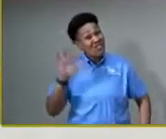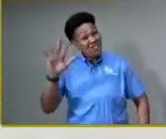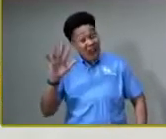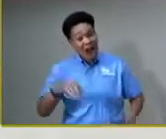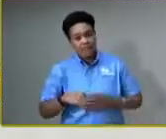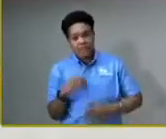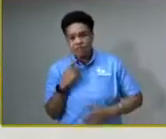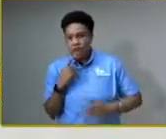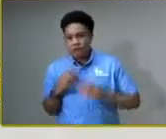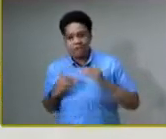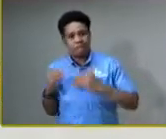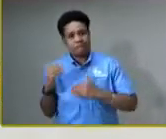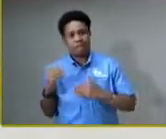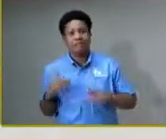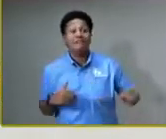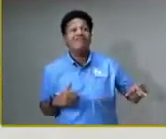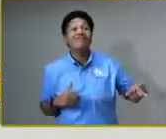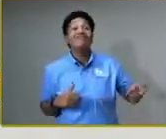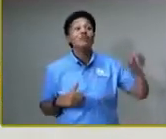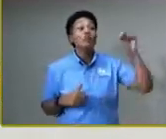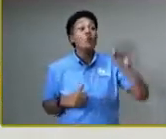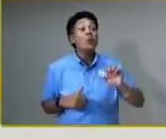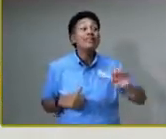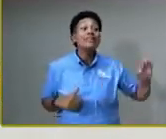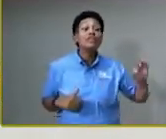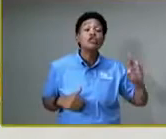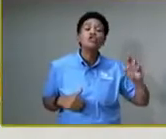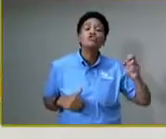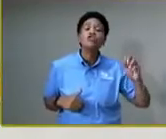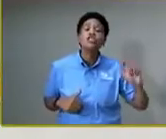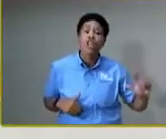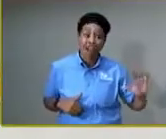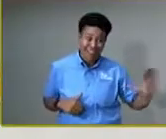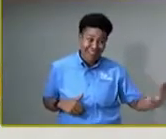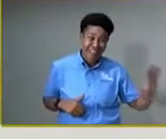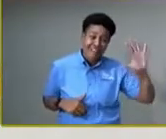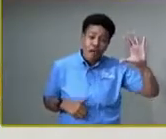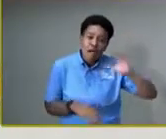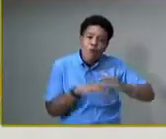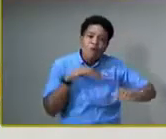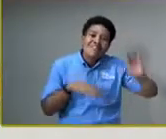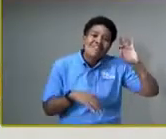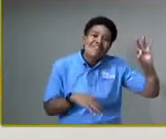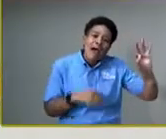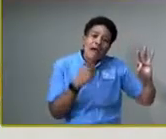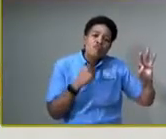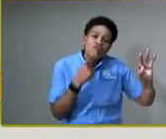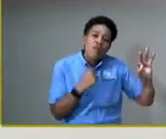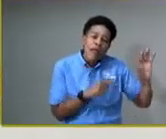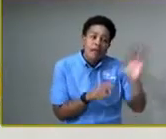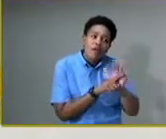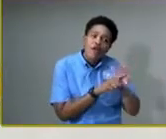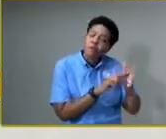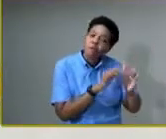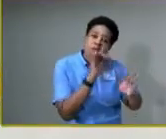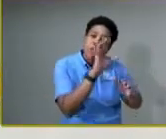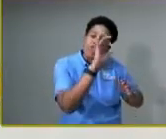Authority has 5 of 9 hospitals in the red zone.